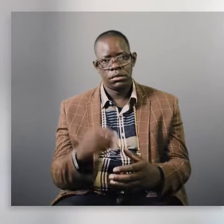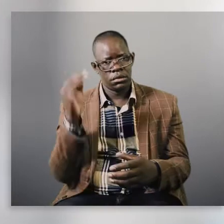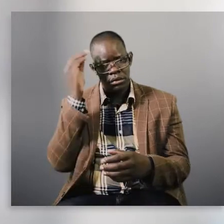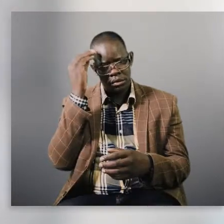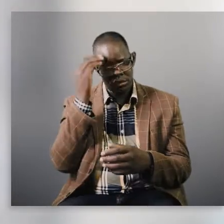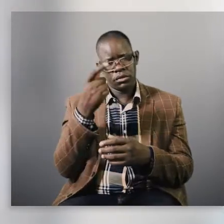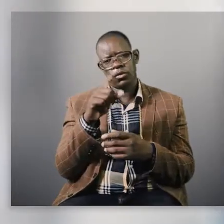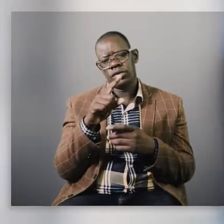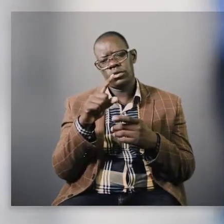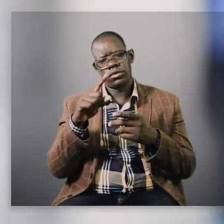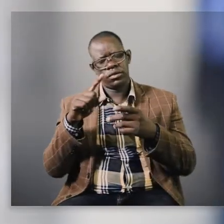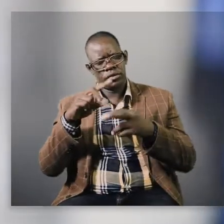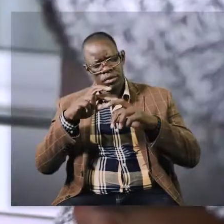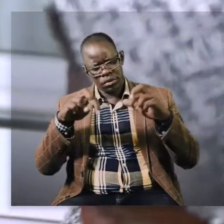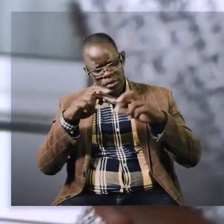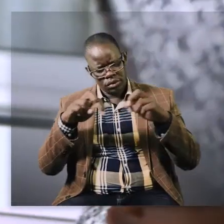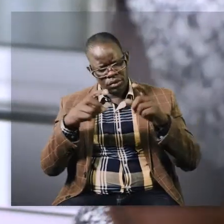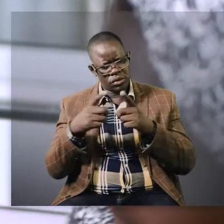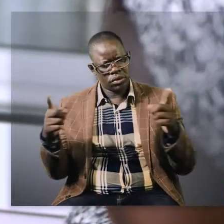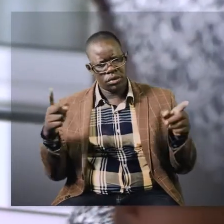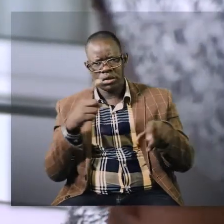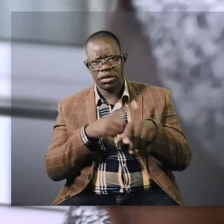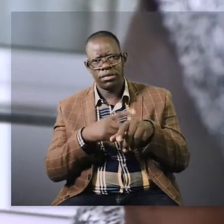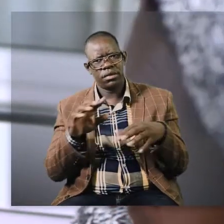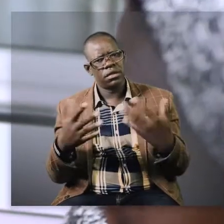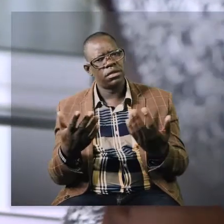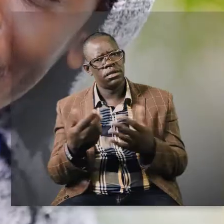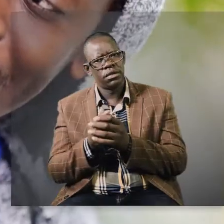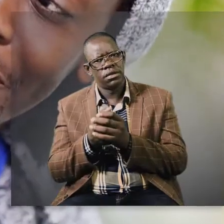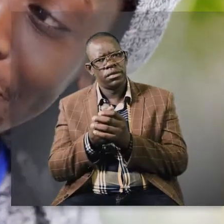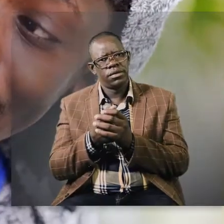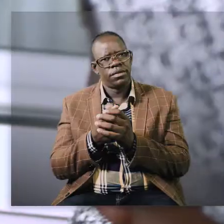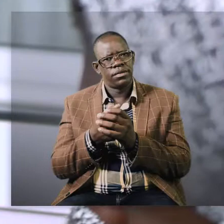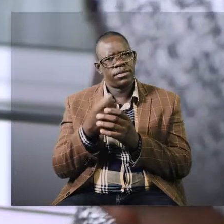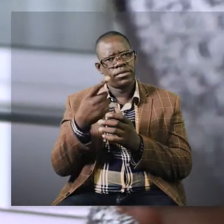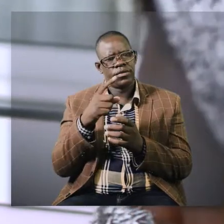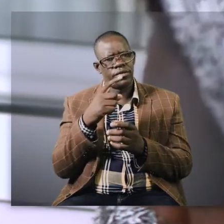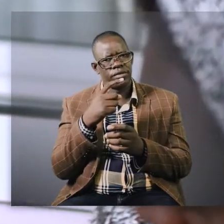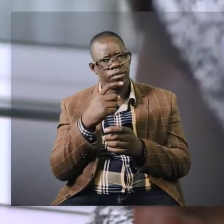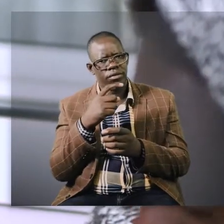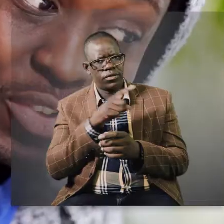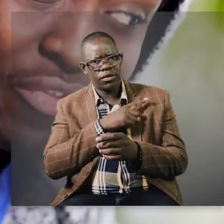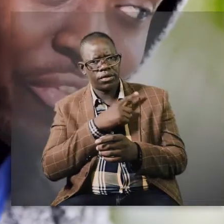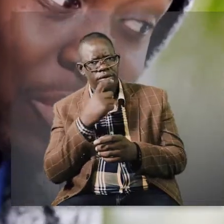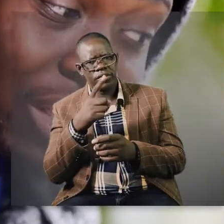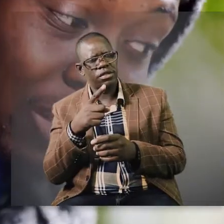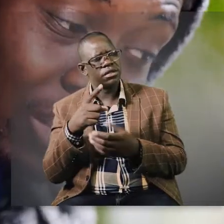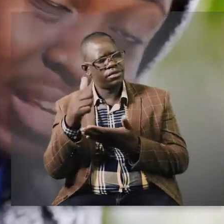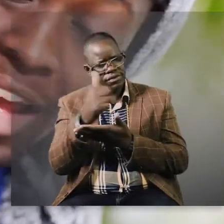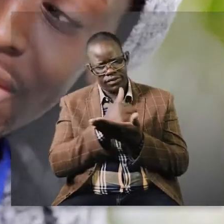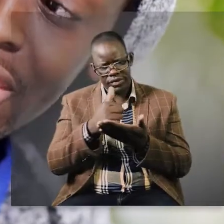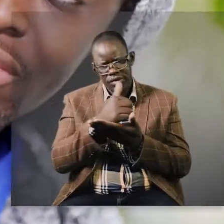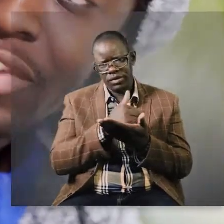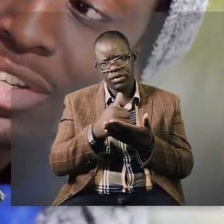no idea a general checkup would take so long. But you know what? I'll still recommend this hospital to anyone. Why do you say that, Danny? It is very